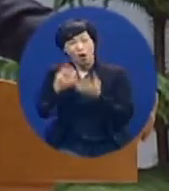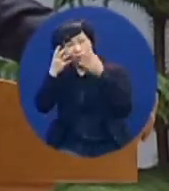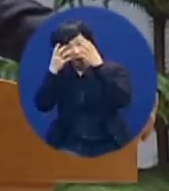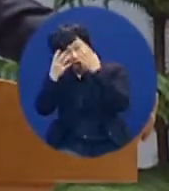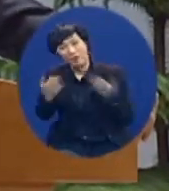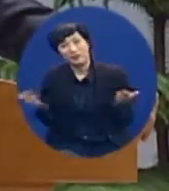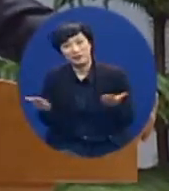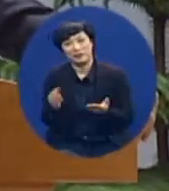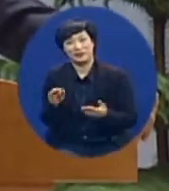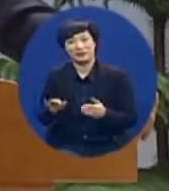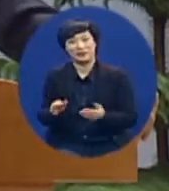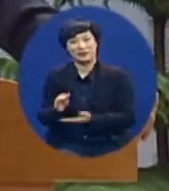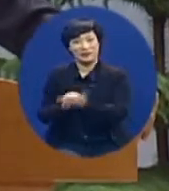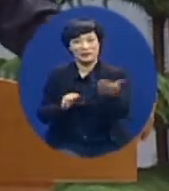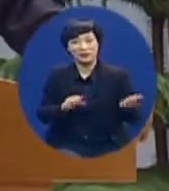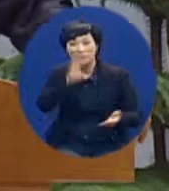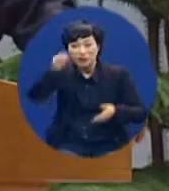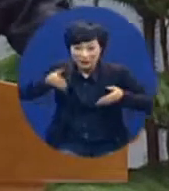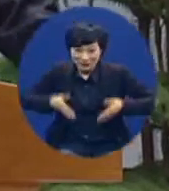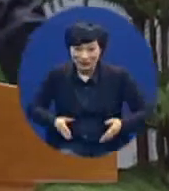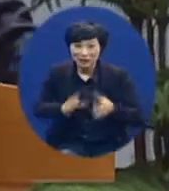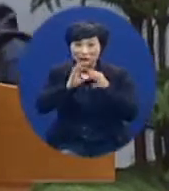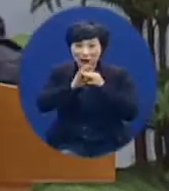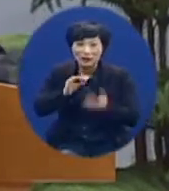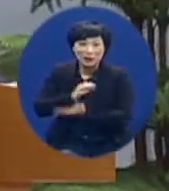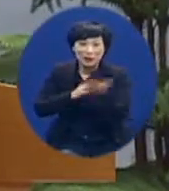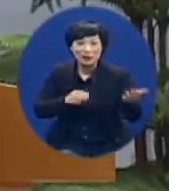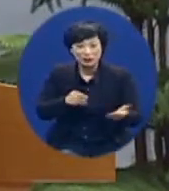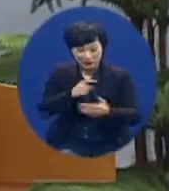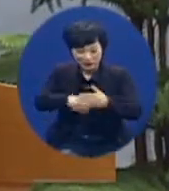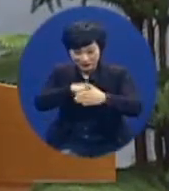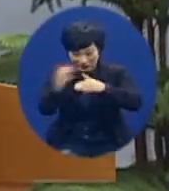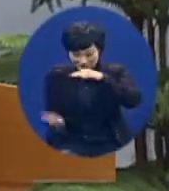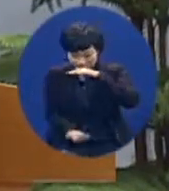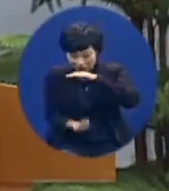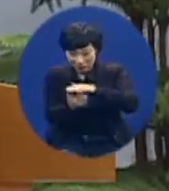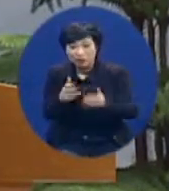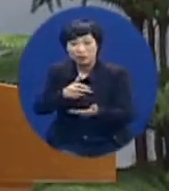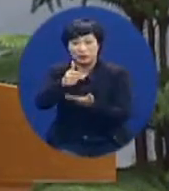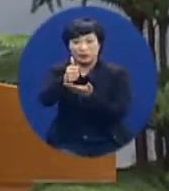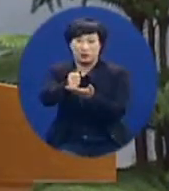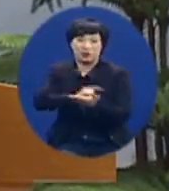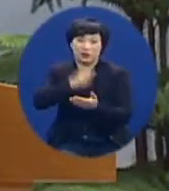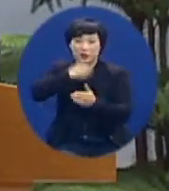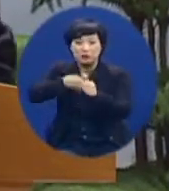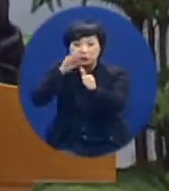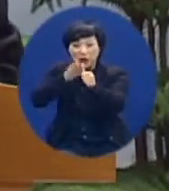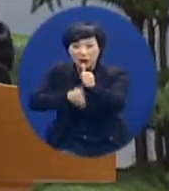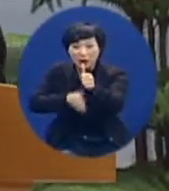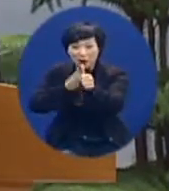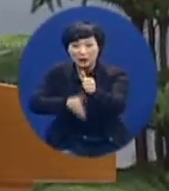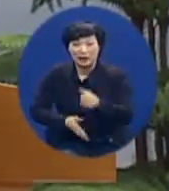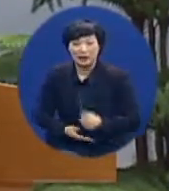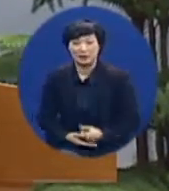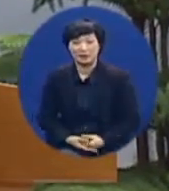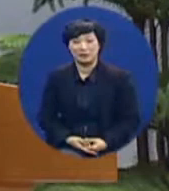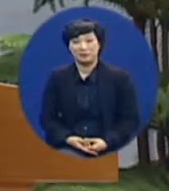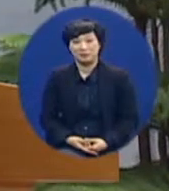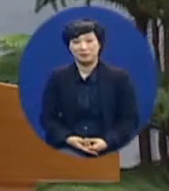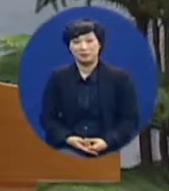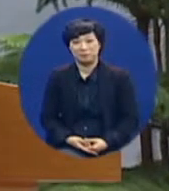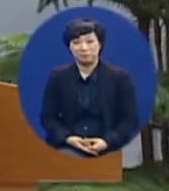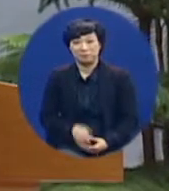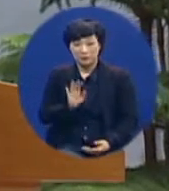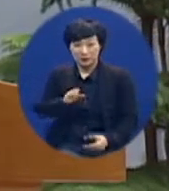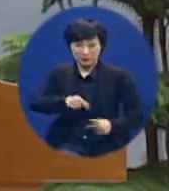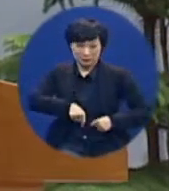give us the kingdom of heaven. I bless you in Jesus' name to have the kingdom of God in